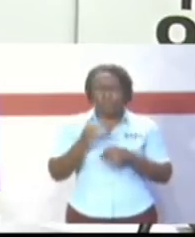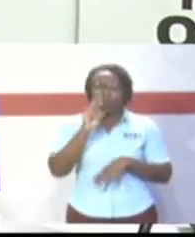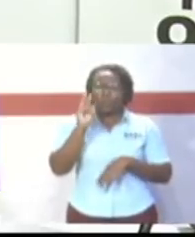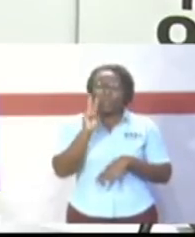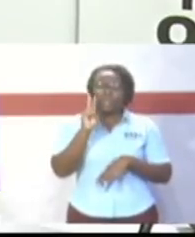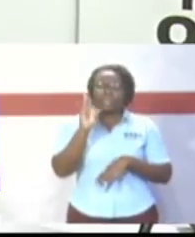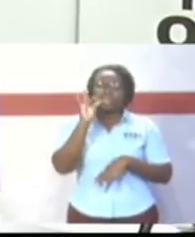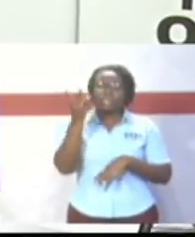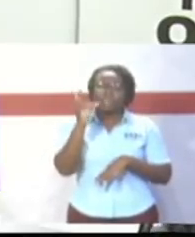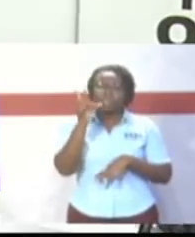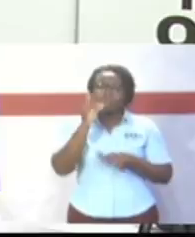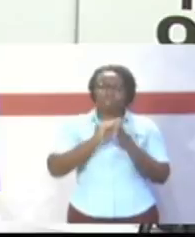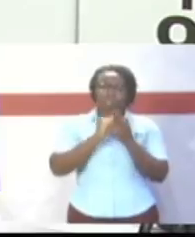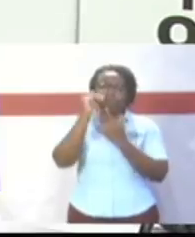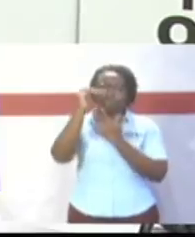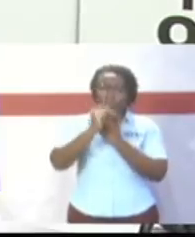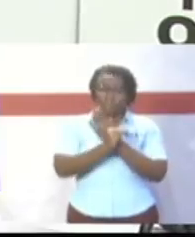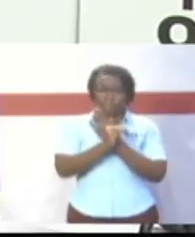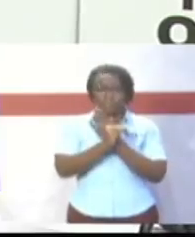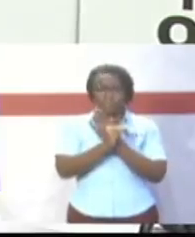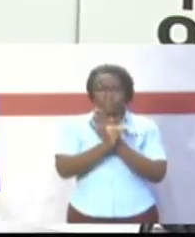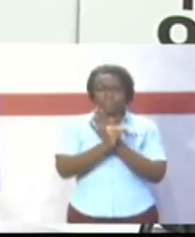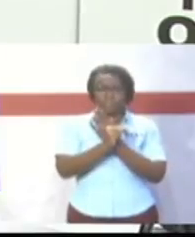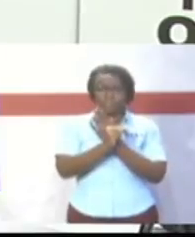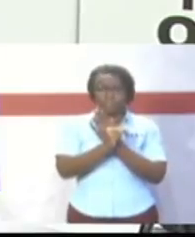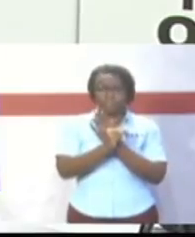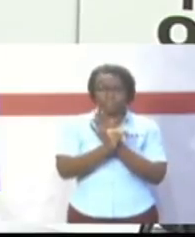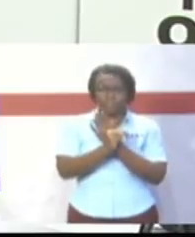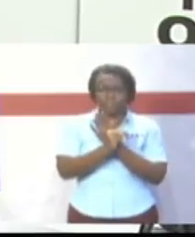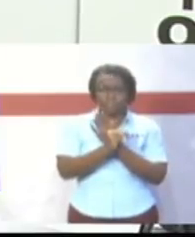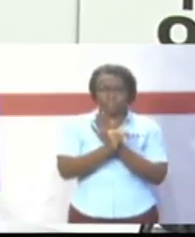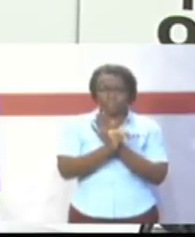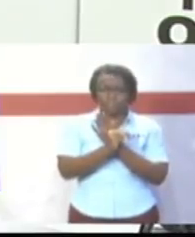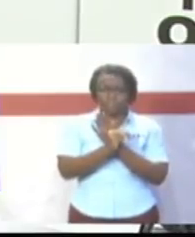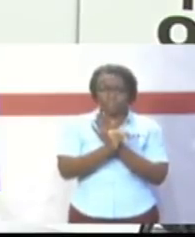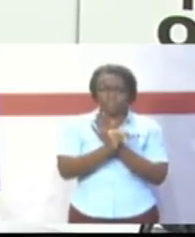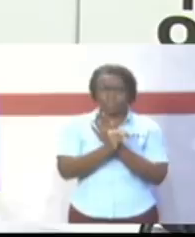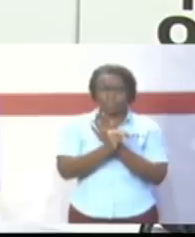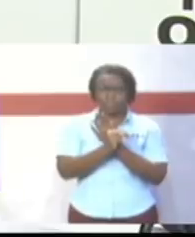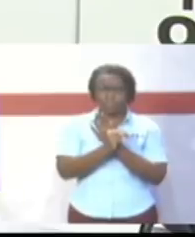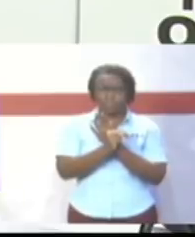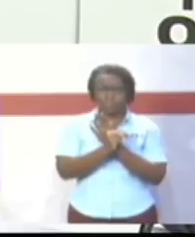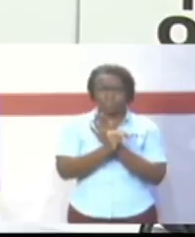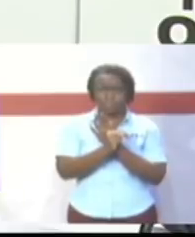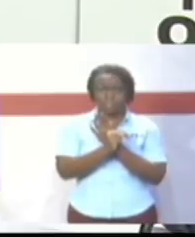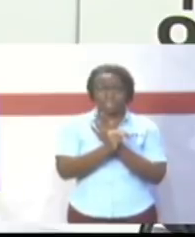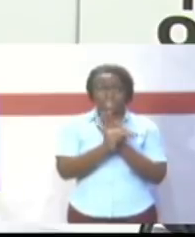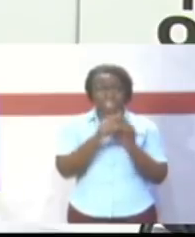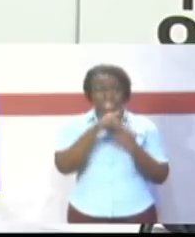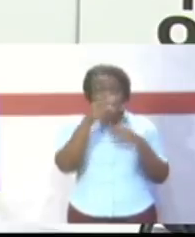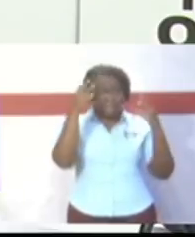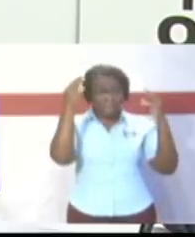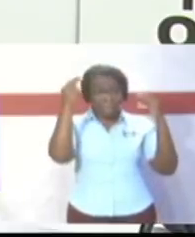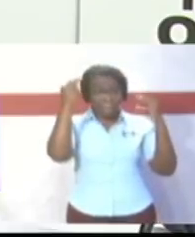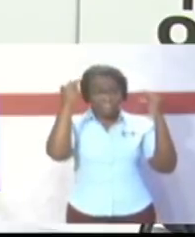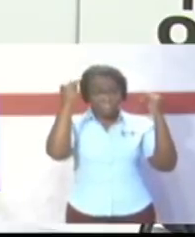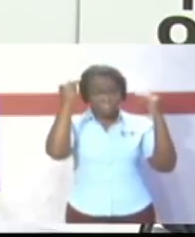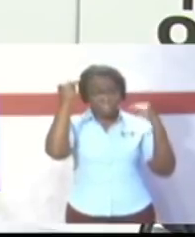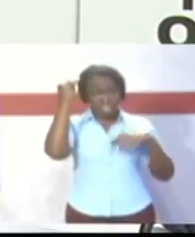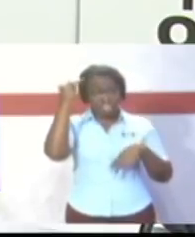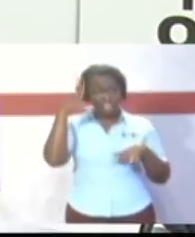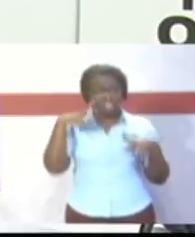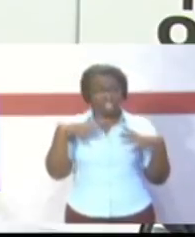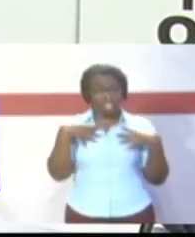17th of November, and as per directives from the Honorable Minister of Health, who continues to meet with the clinical specialist